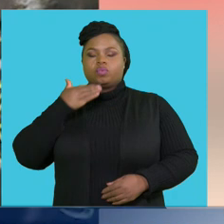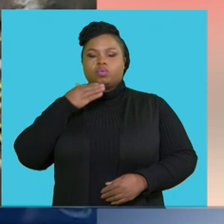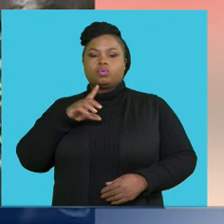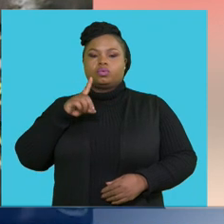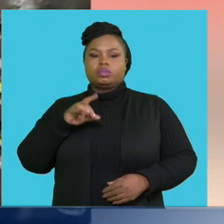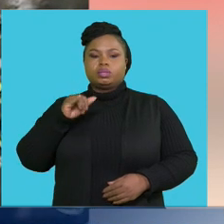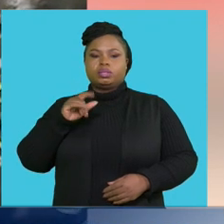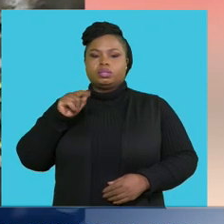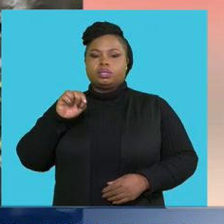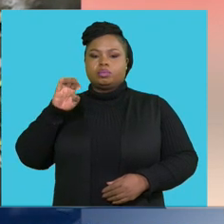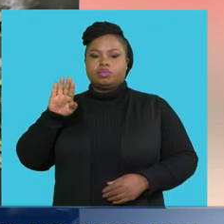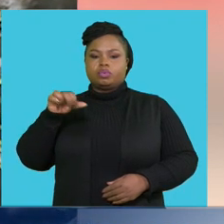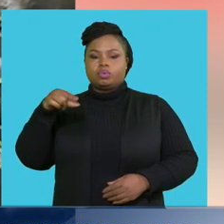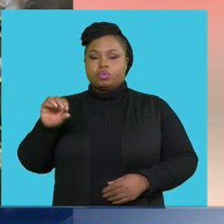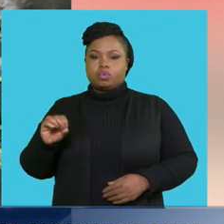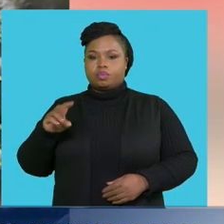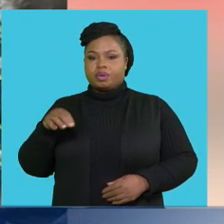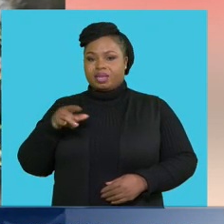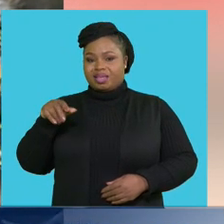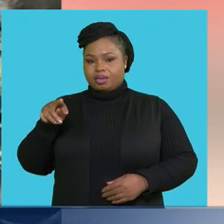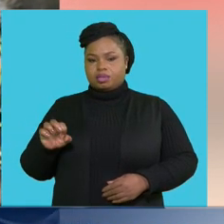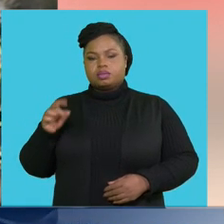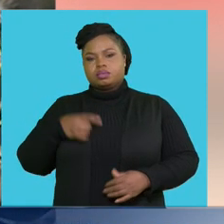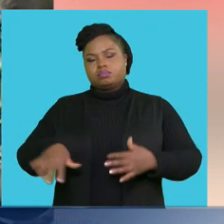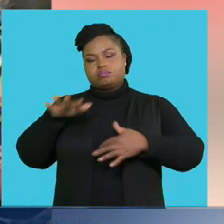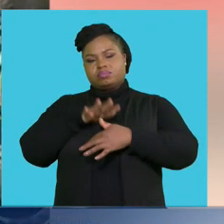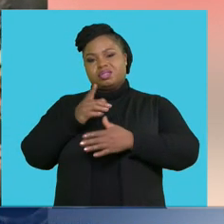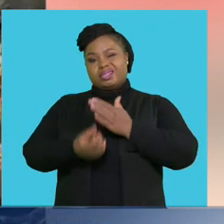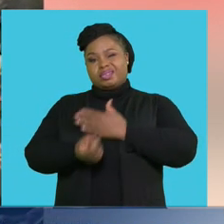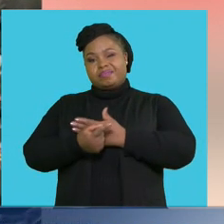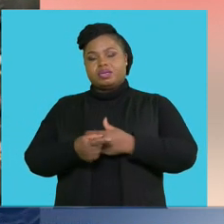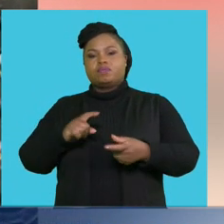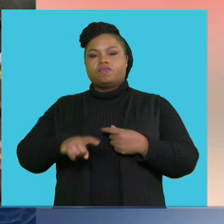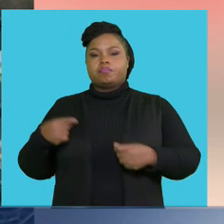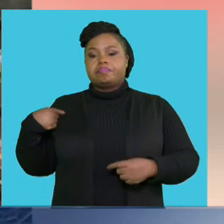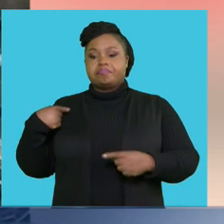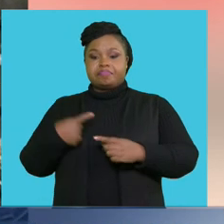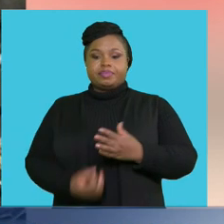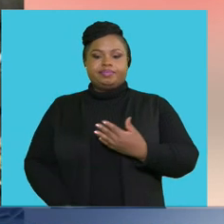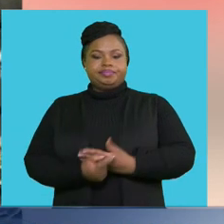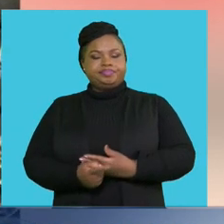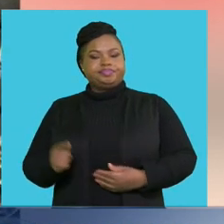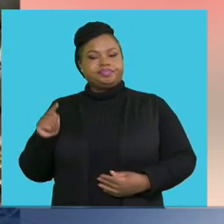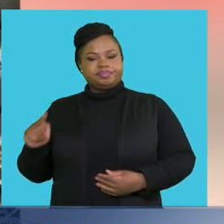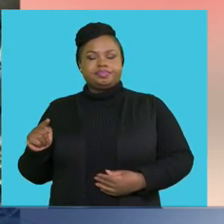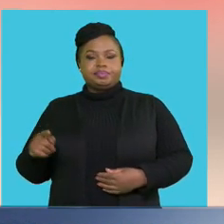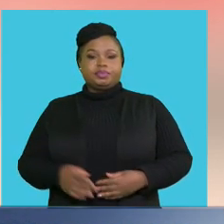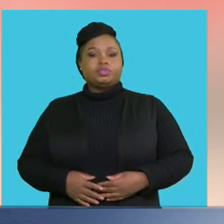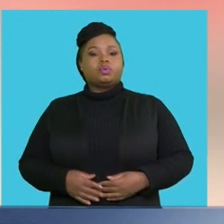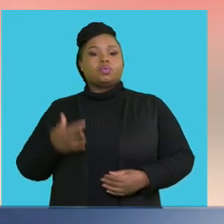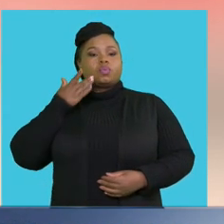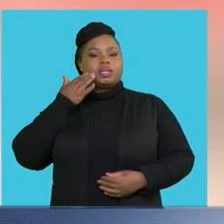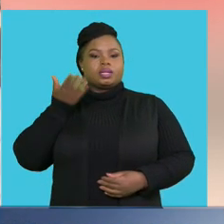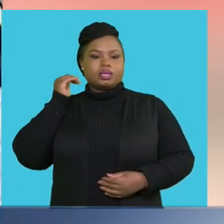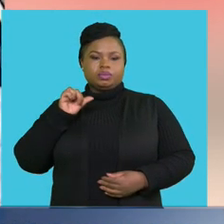uDiteboho Phalane. Le yinkqubela phambili eyenzekileyo sukela oko kwehle esi siganeko simasikizi